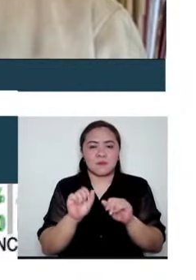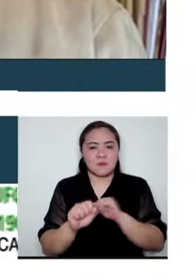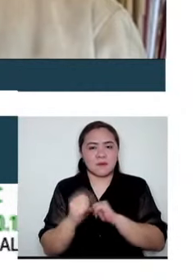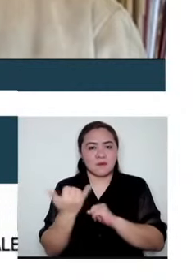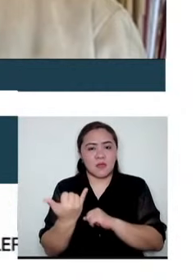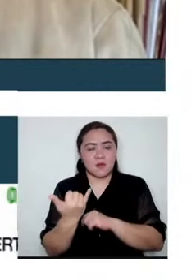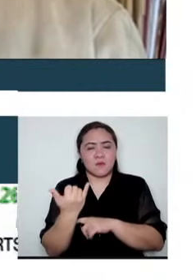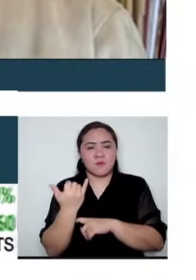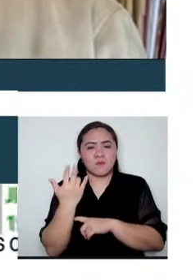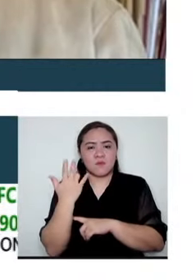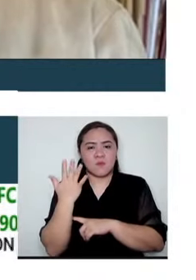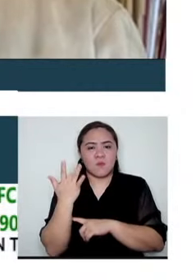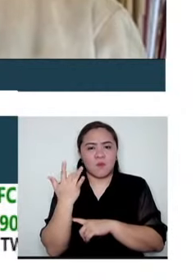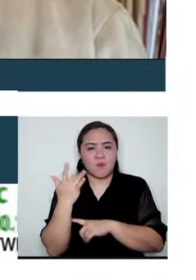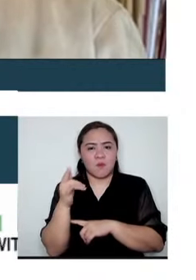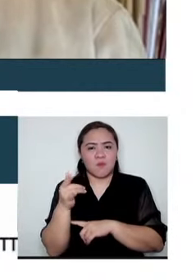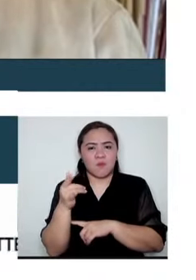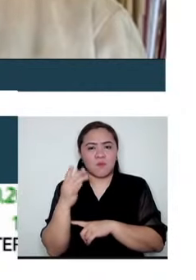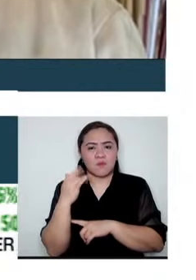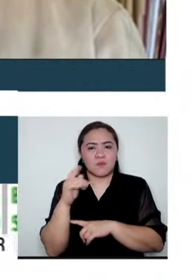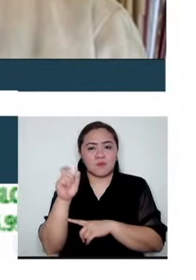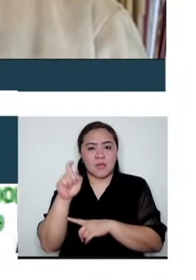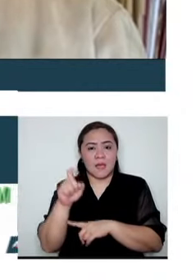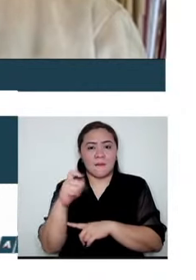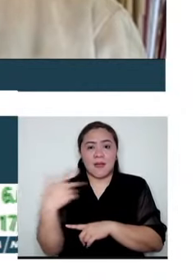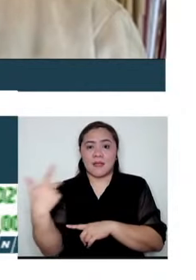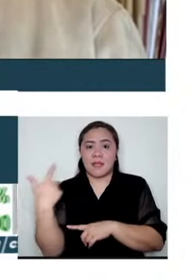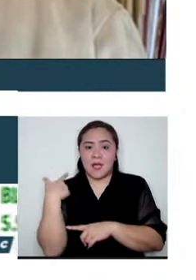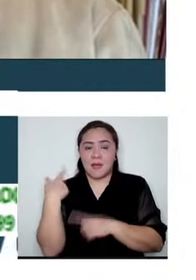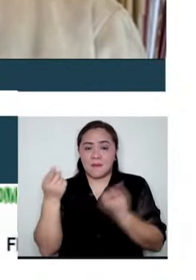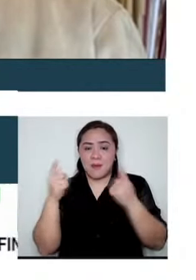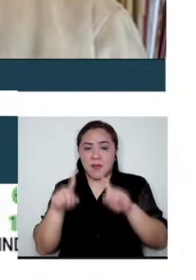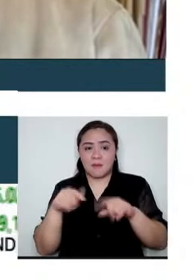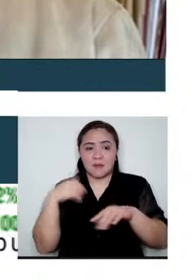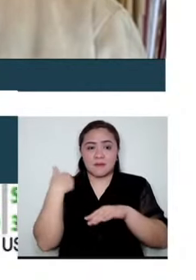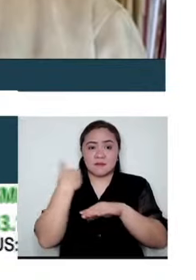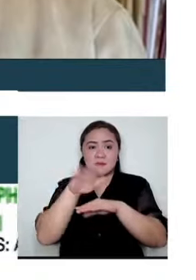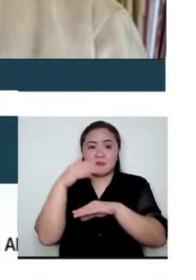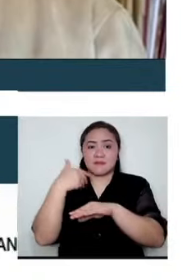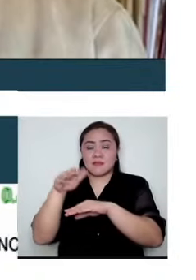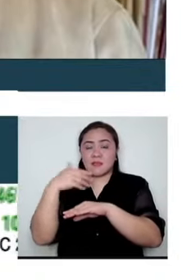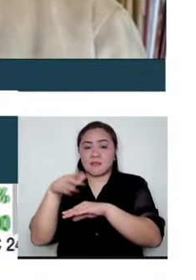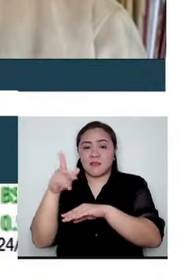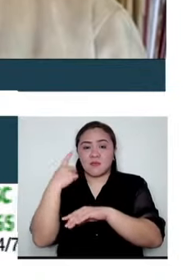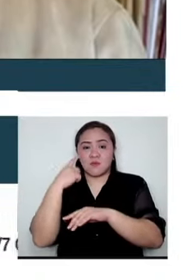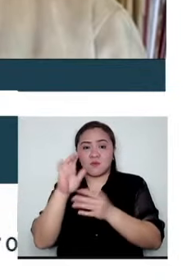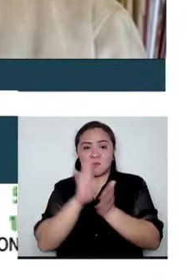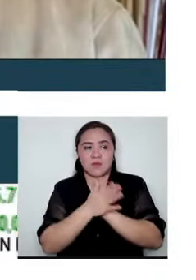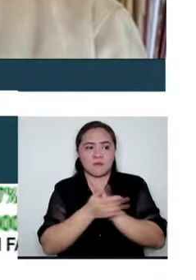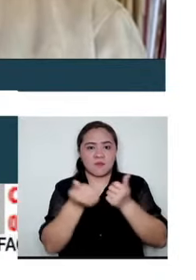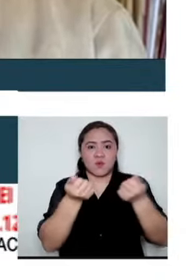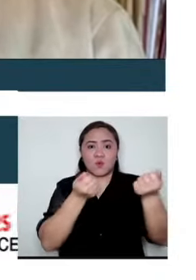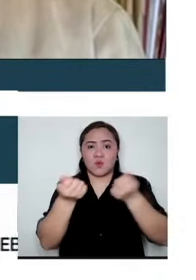where marshals should have been deployed. What do you think about that?